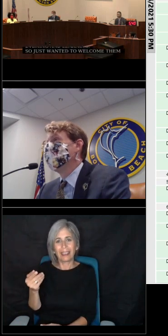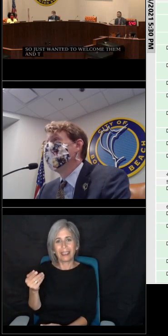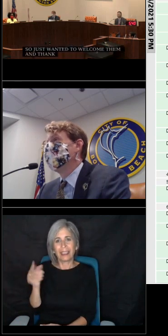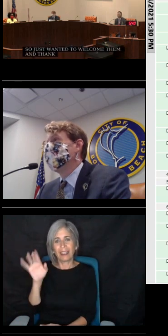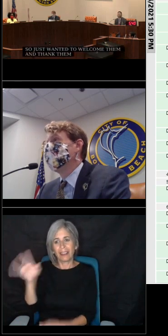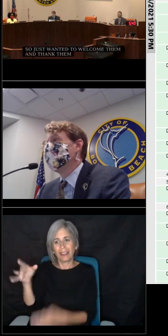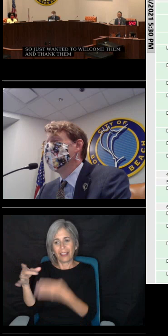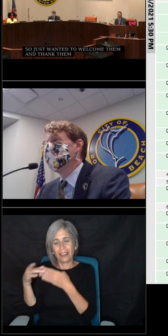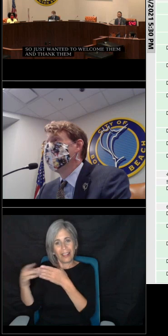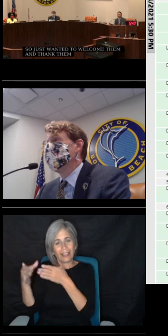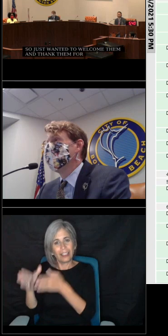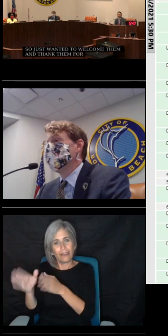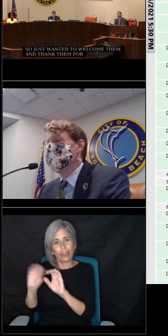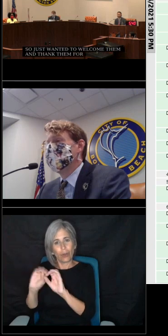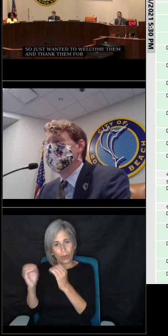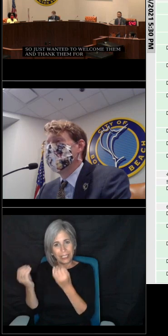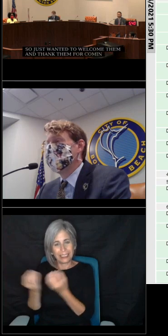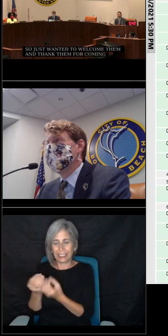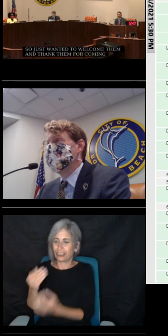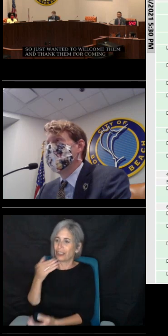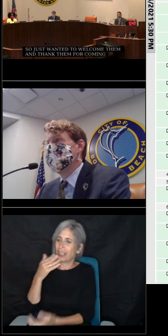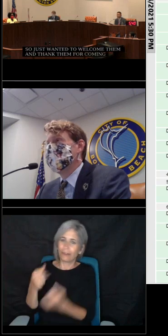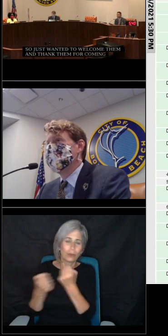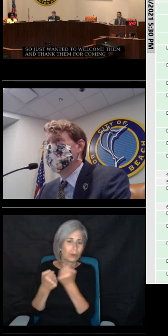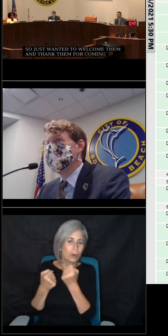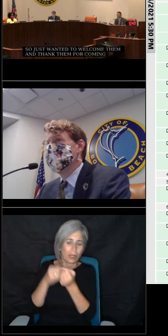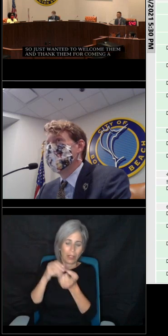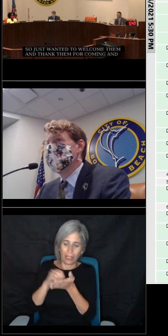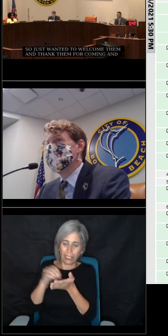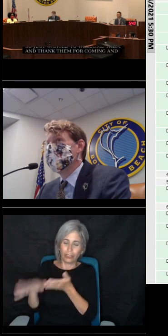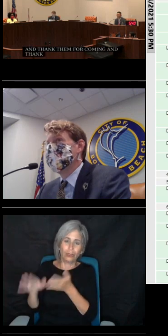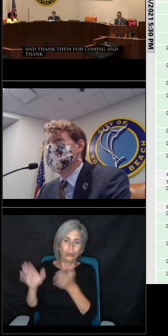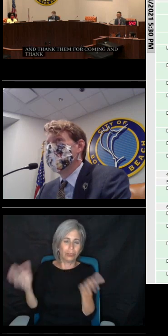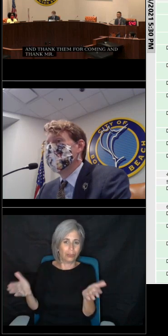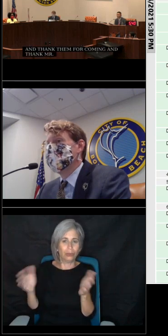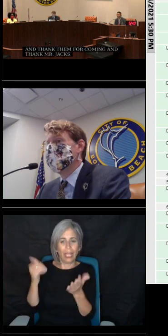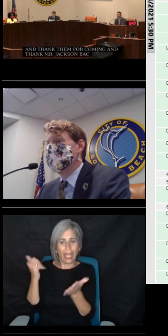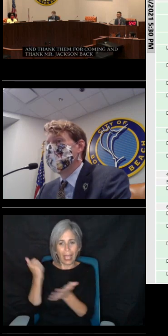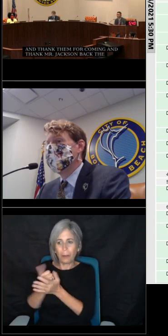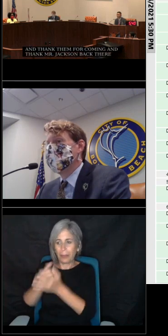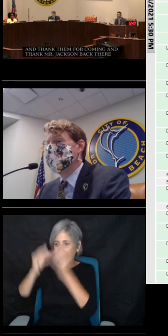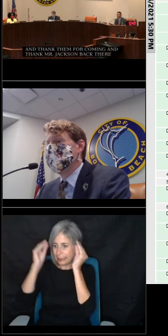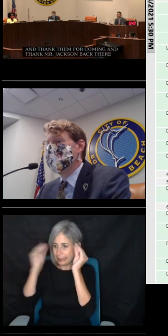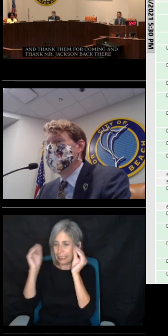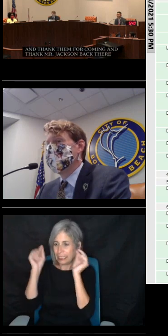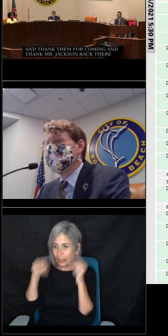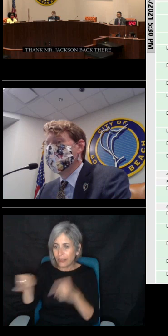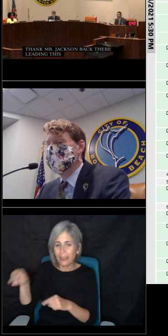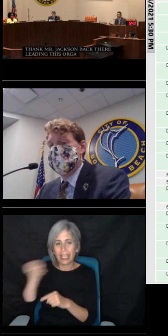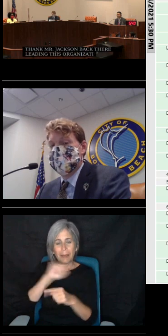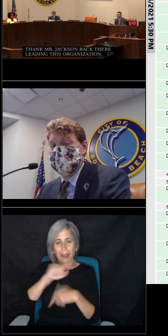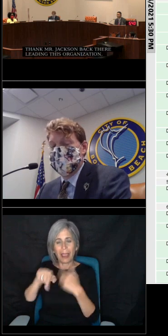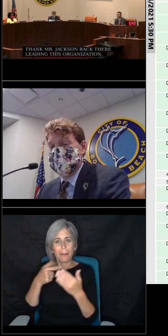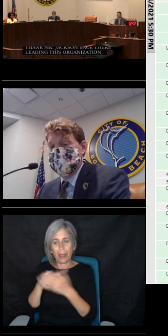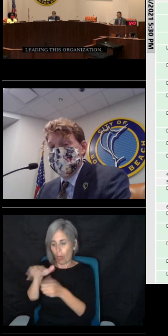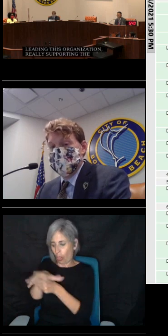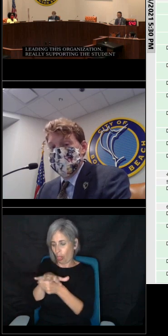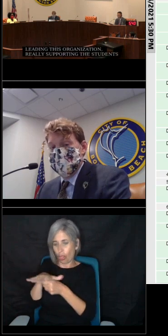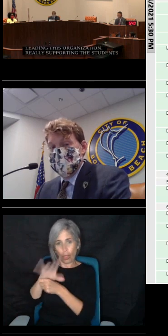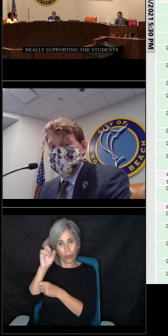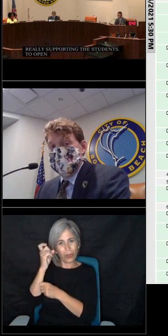leading the organization and really just supporting these students to open up their minds and teach them all about local government